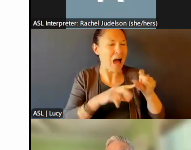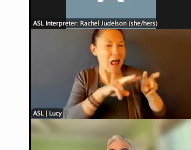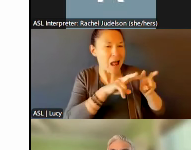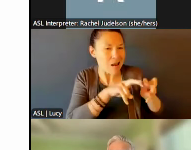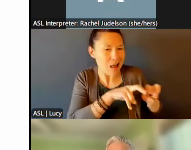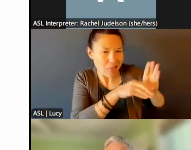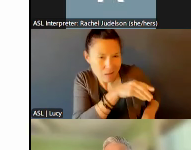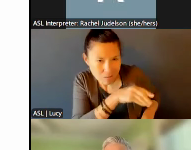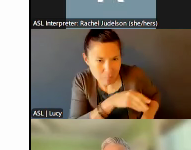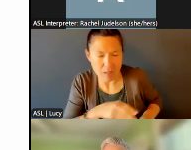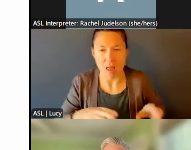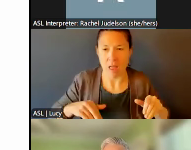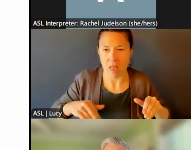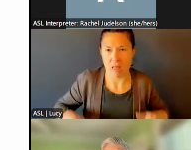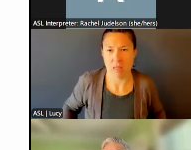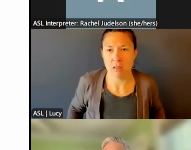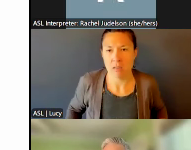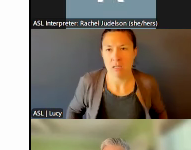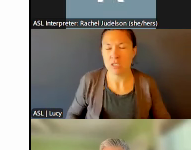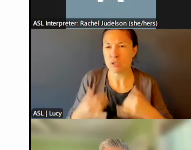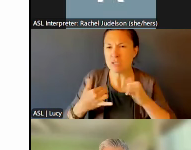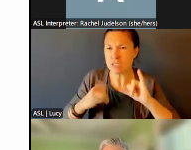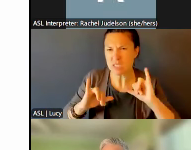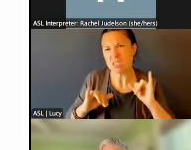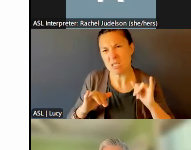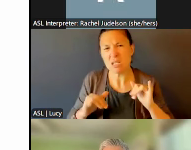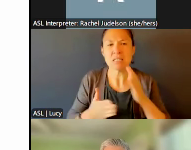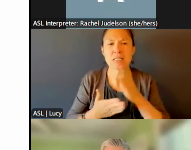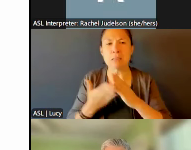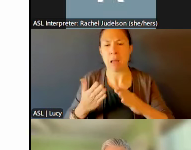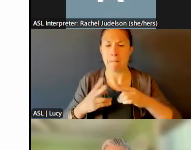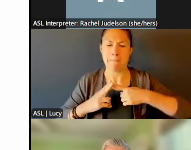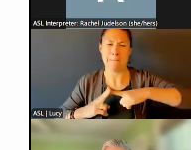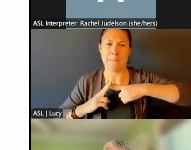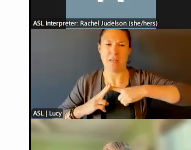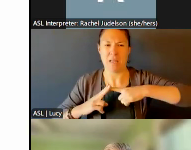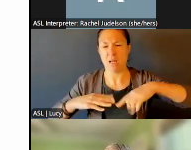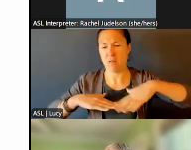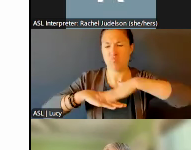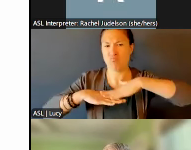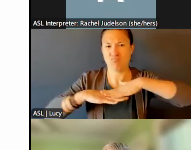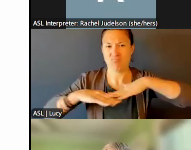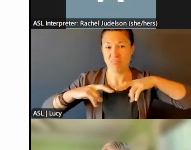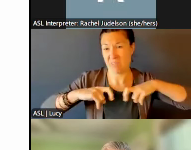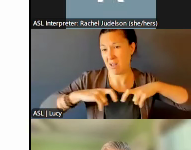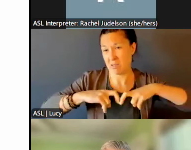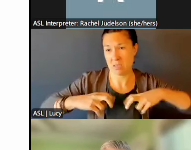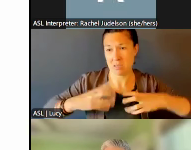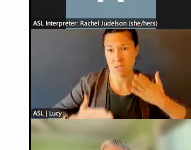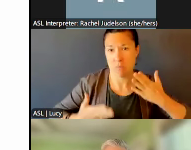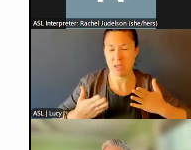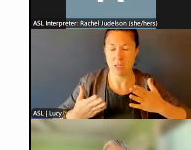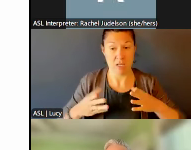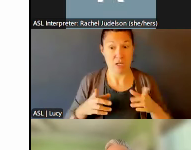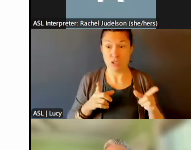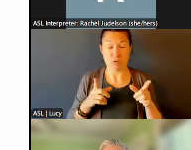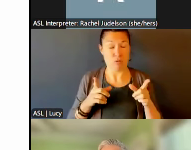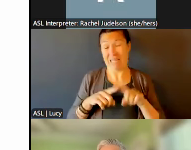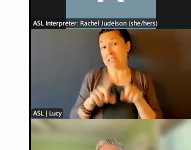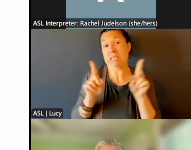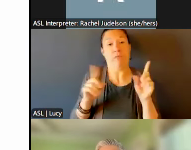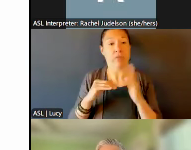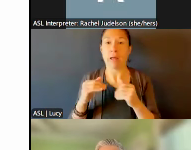a preliminary analysis to share, right? And obviously those are quite different, right? If there's not